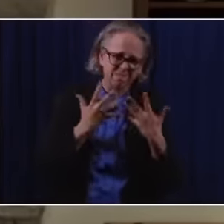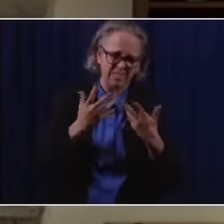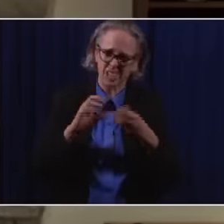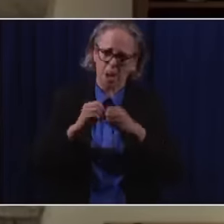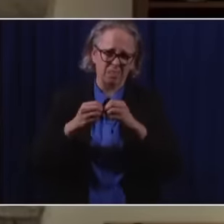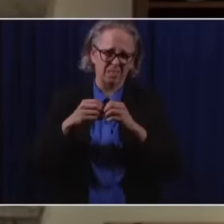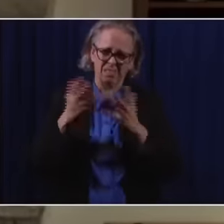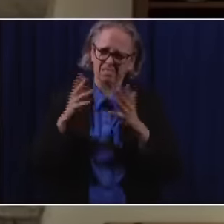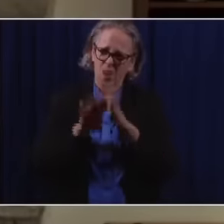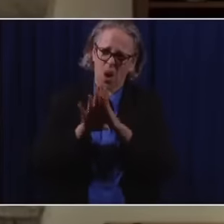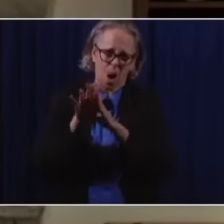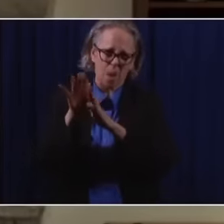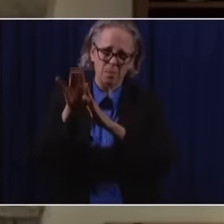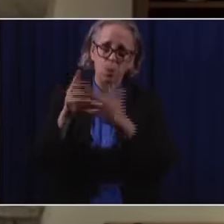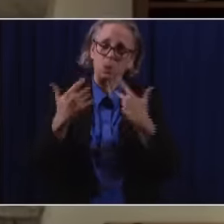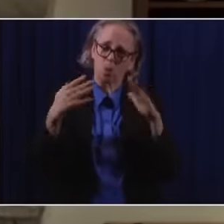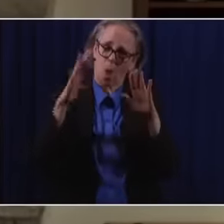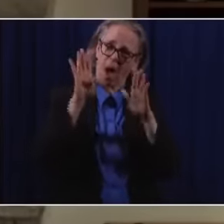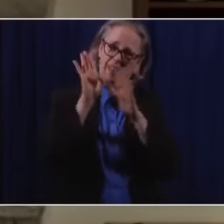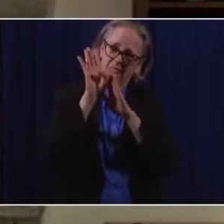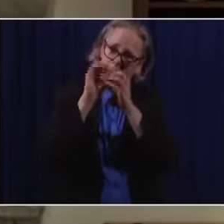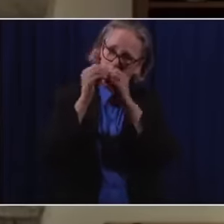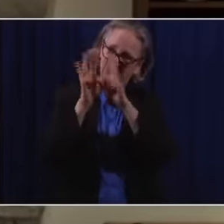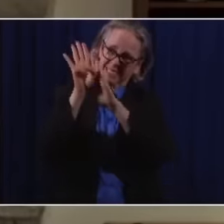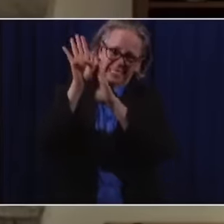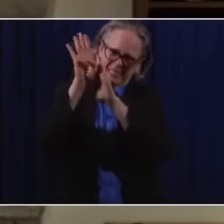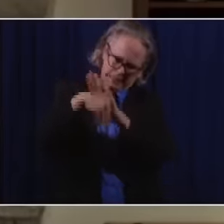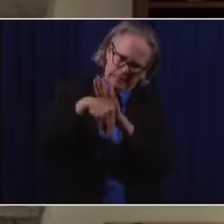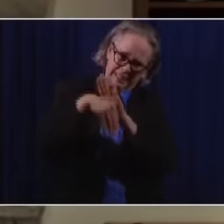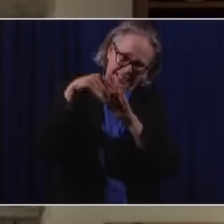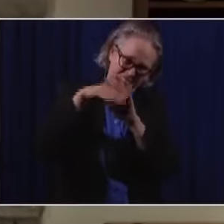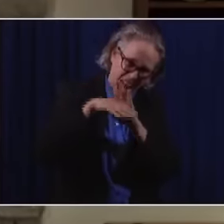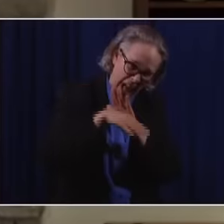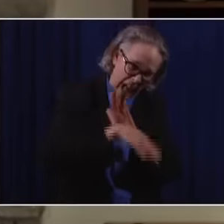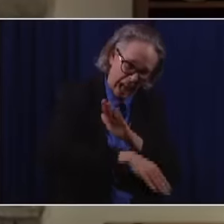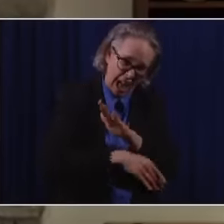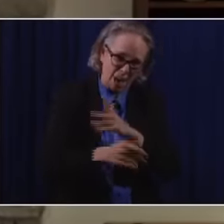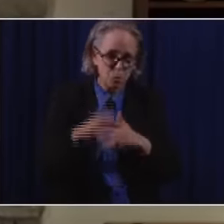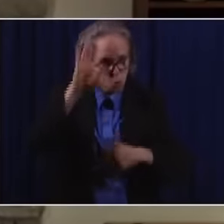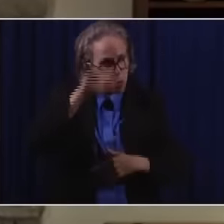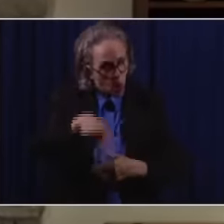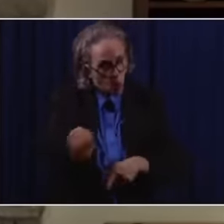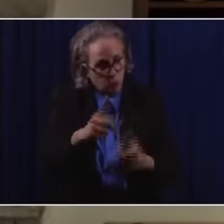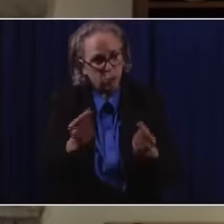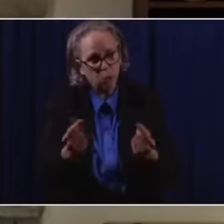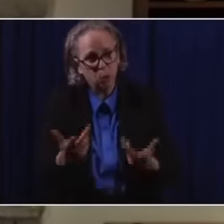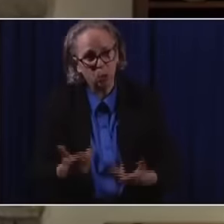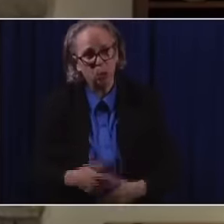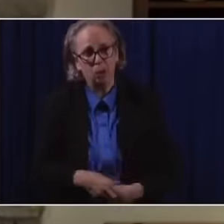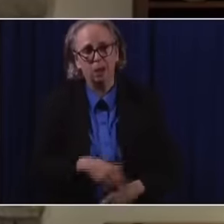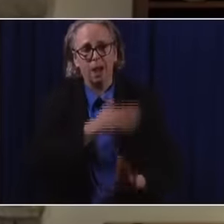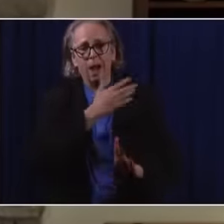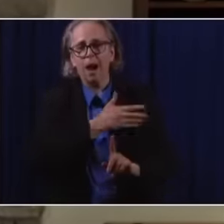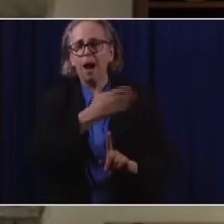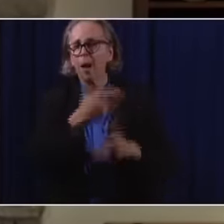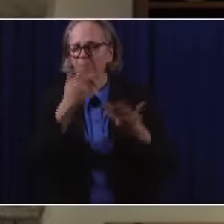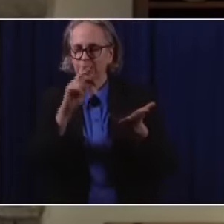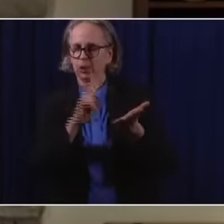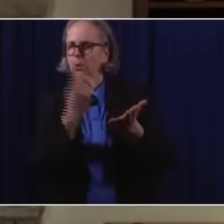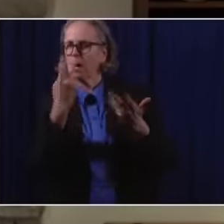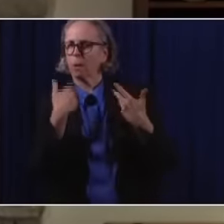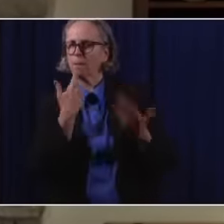work. We've done this before. We've done it on 2 other occasions. And there is so much at